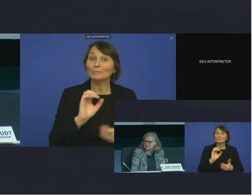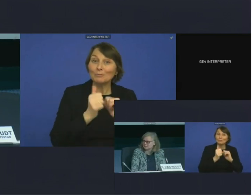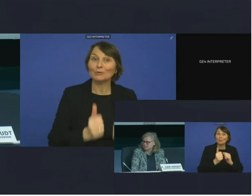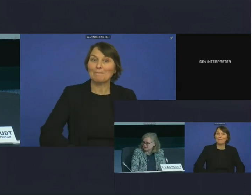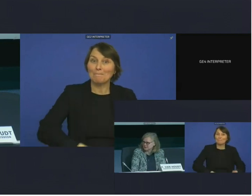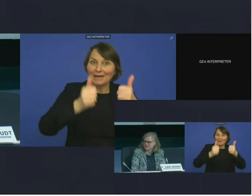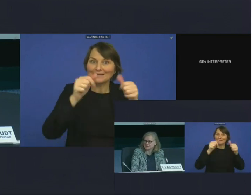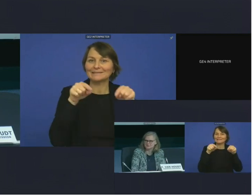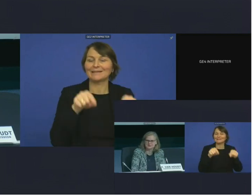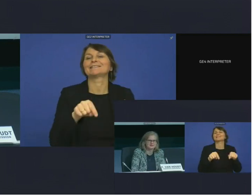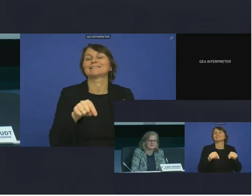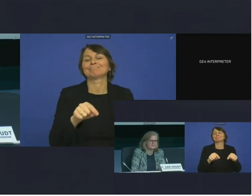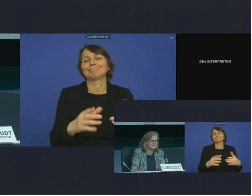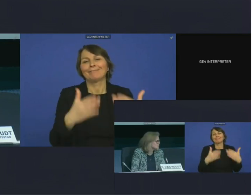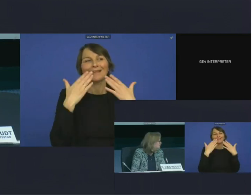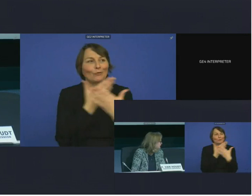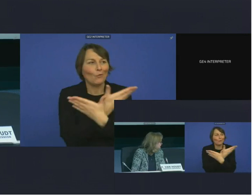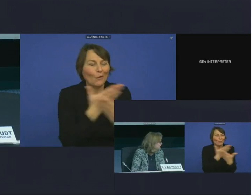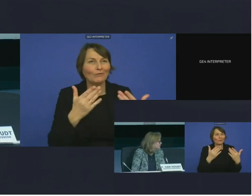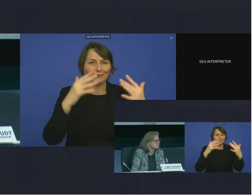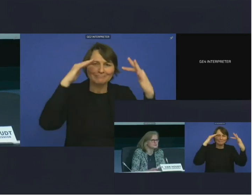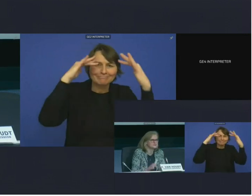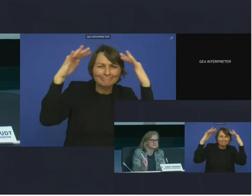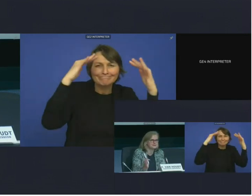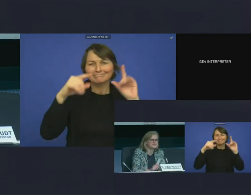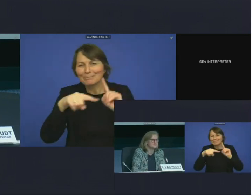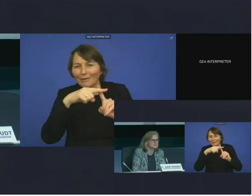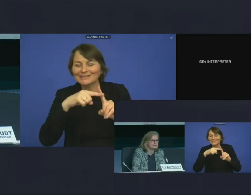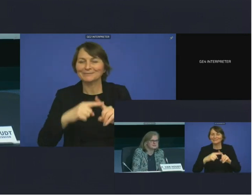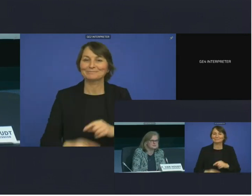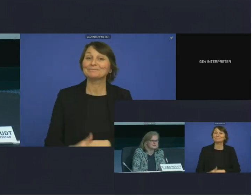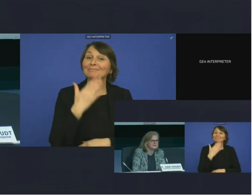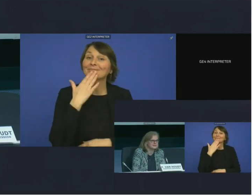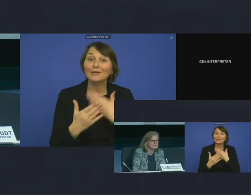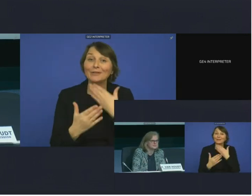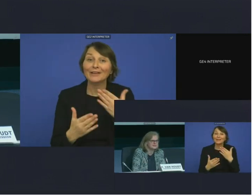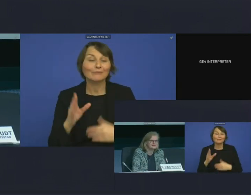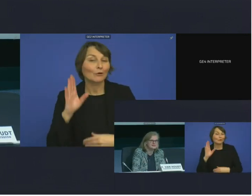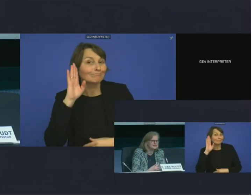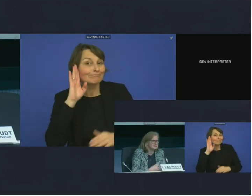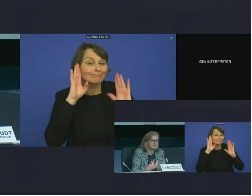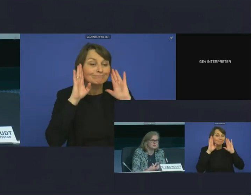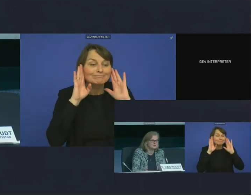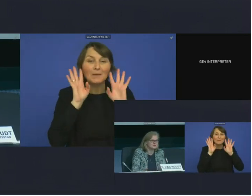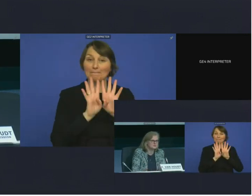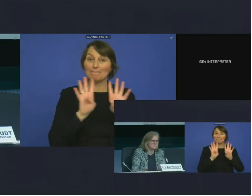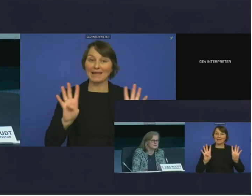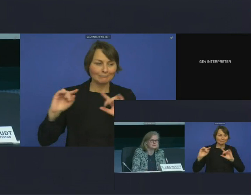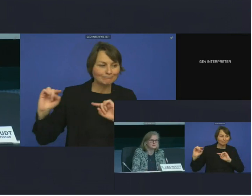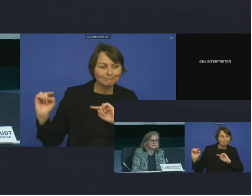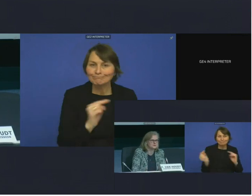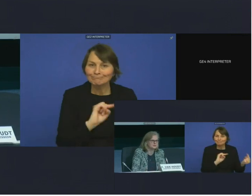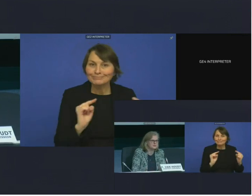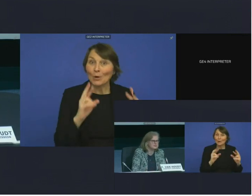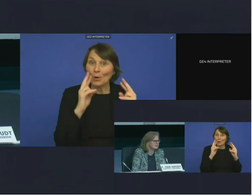warmly thank you all. And with that, thank you. Also, thank you for listening to our panel debate. I hope it was inspiring for you as